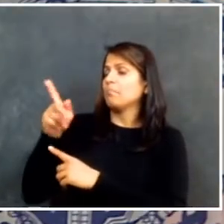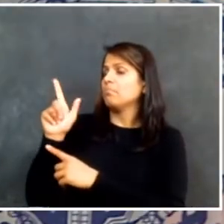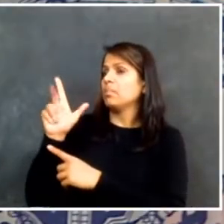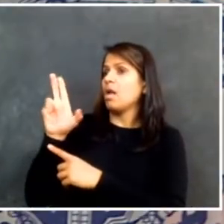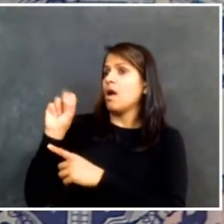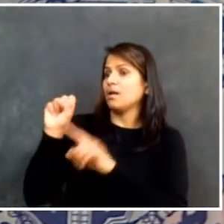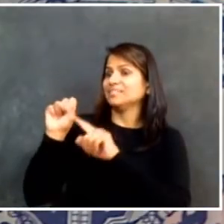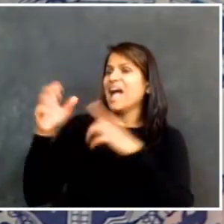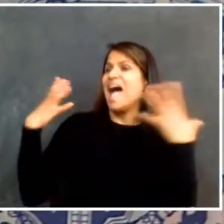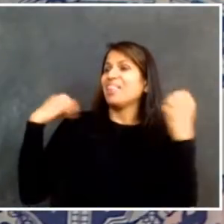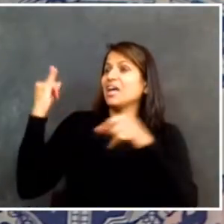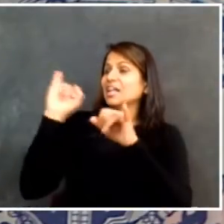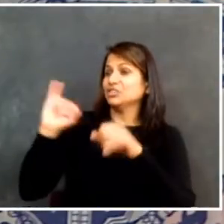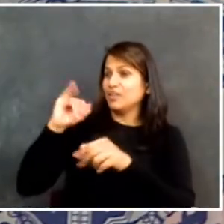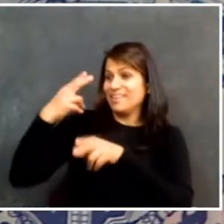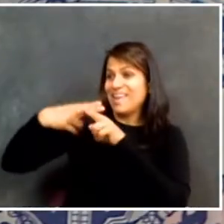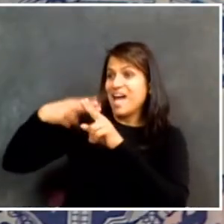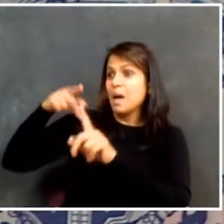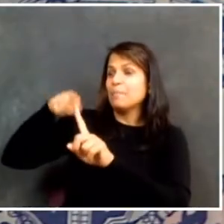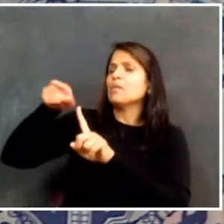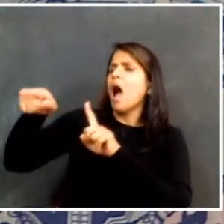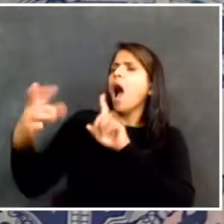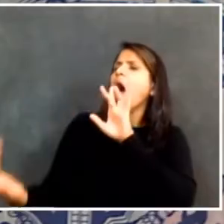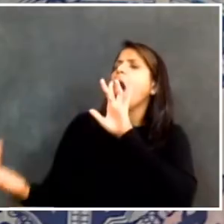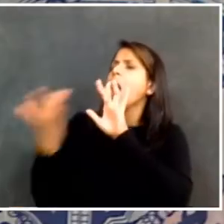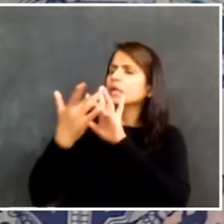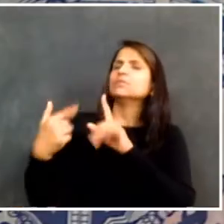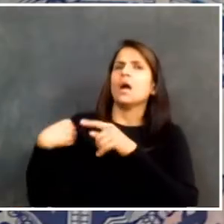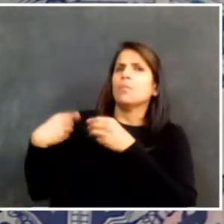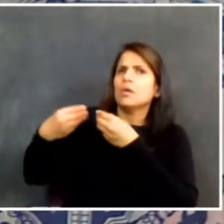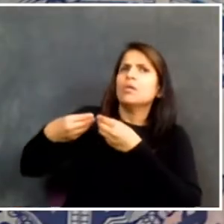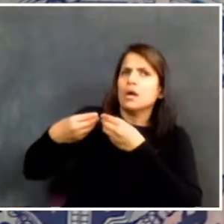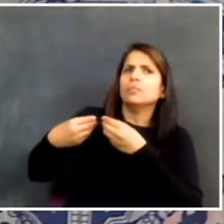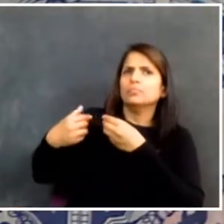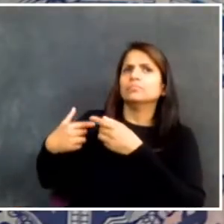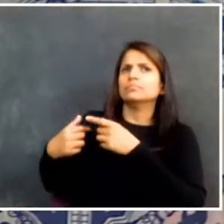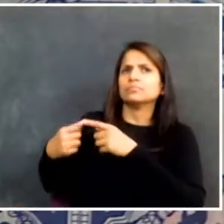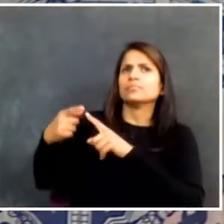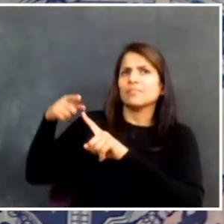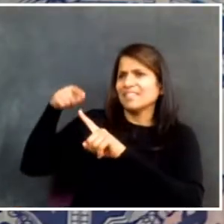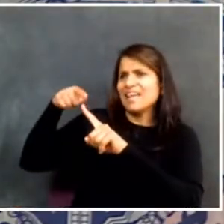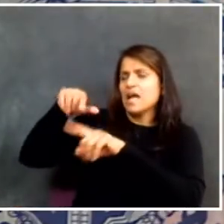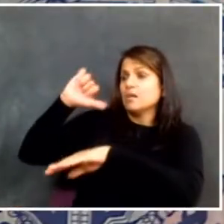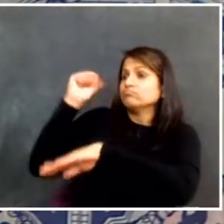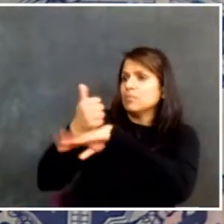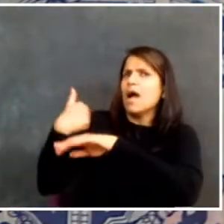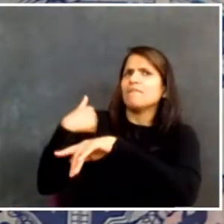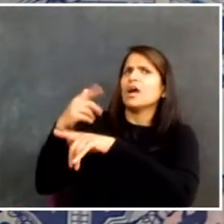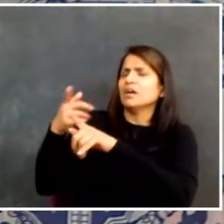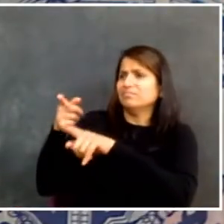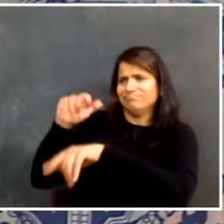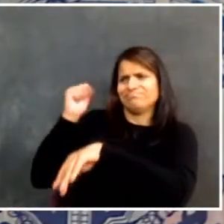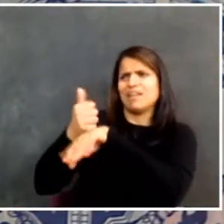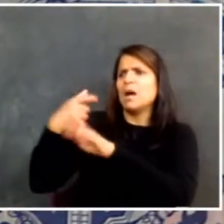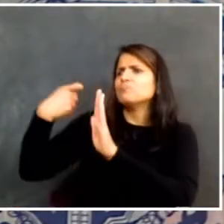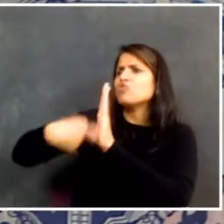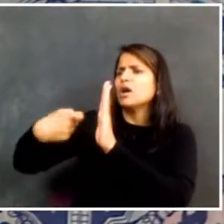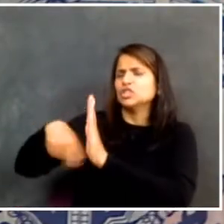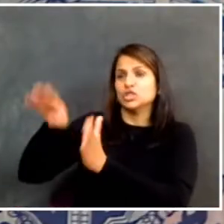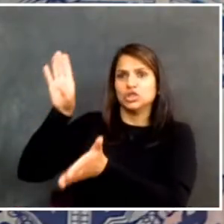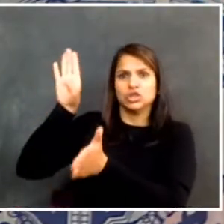affordable and very easy to use and easy to sign up for. So that's something that people can tap into